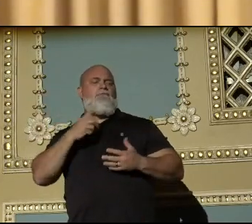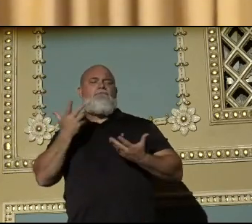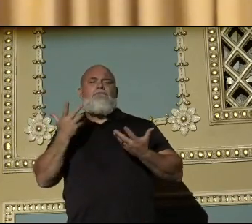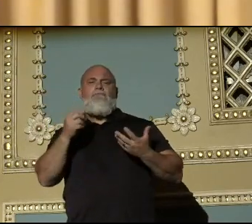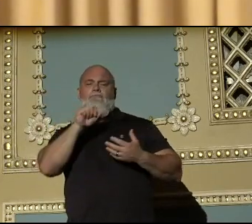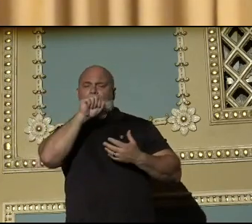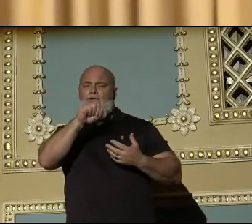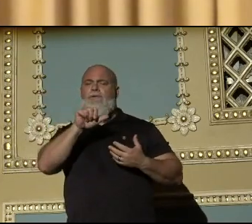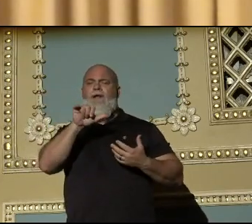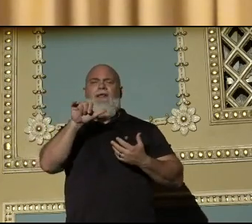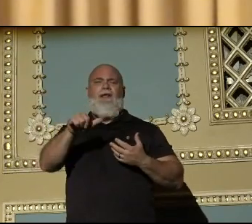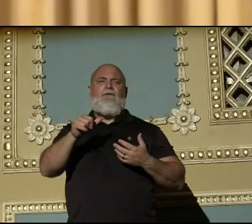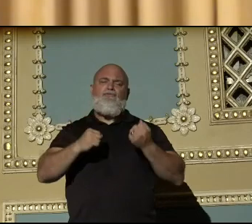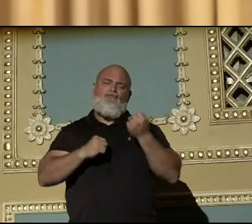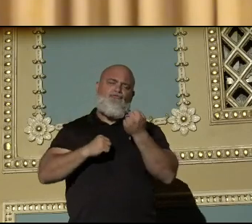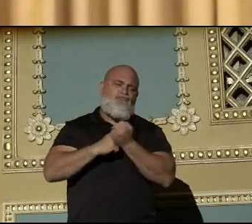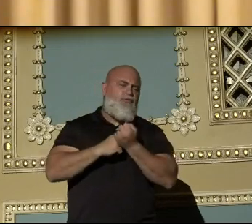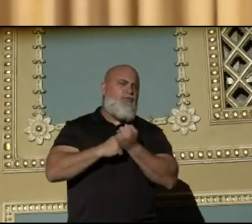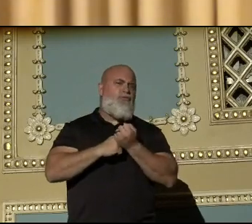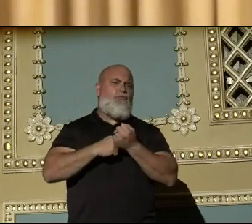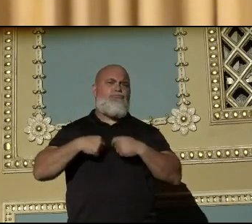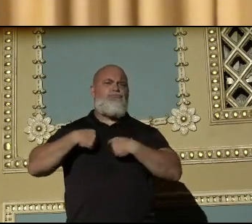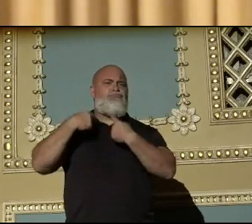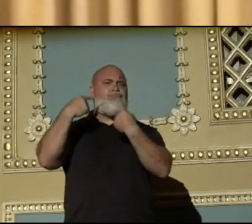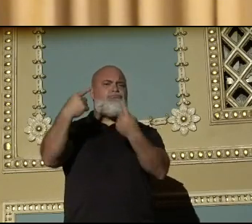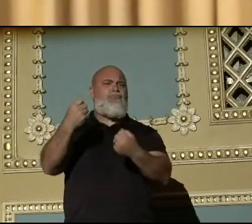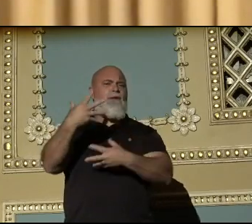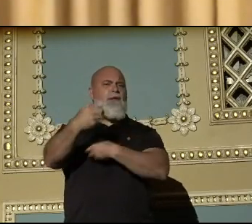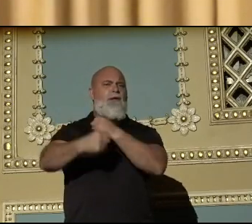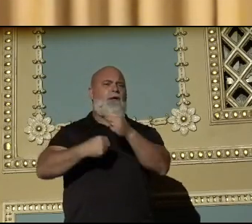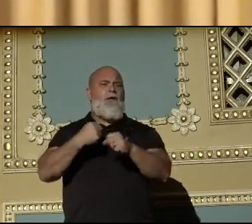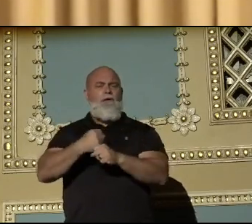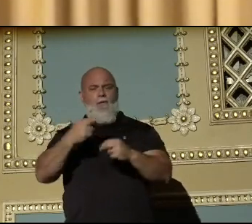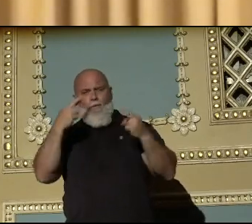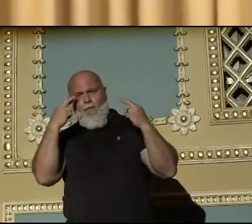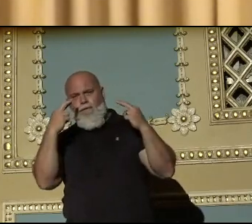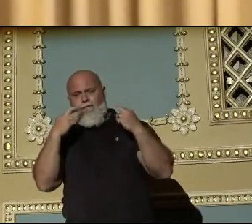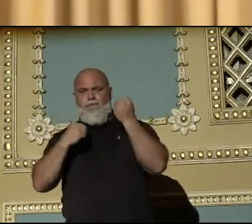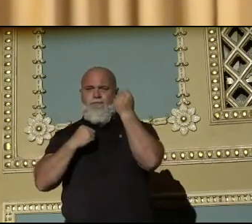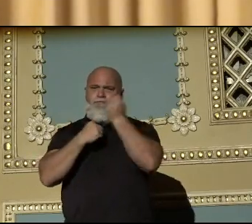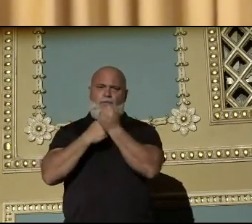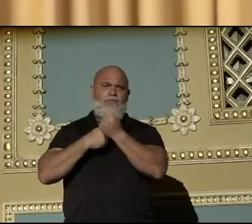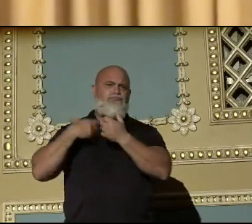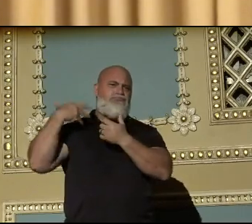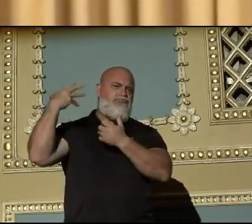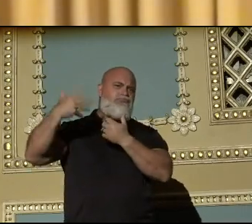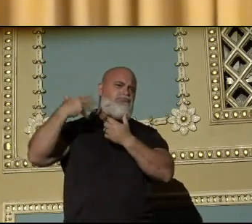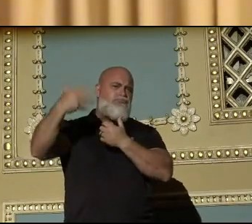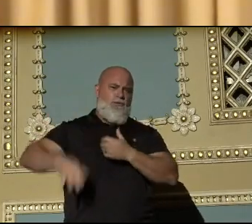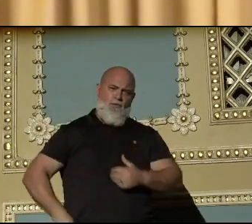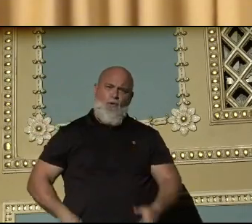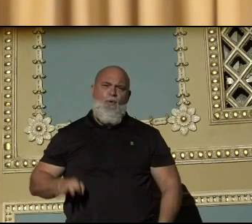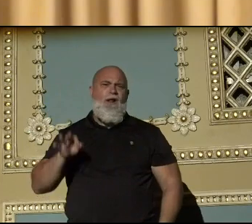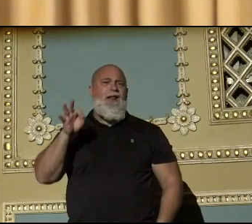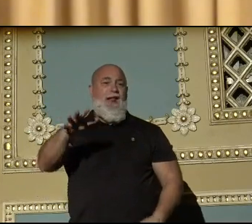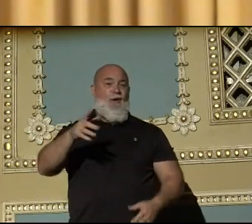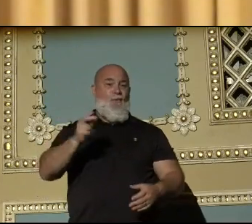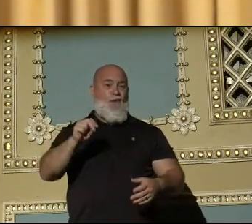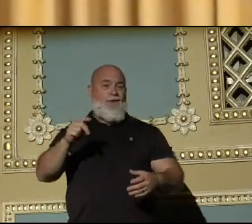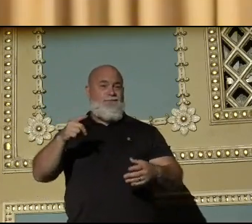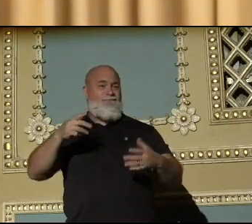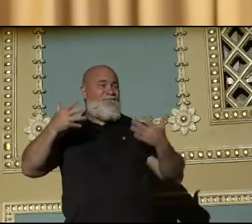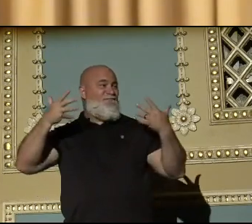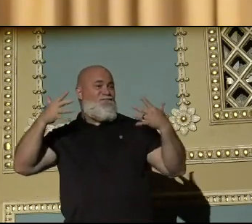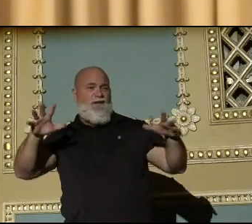you've supported it over the years and you will hopefully continue to support it and make a donation. Because when this is all said and done,